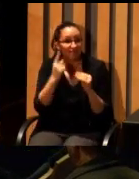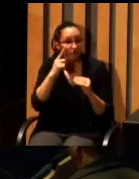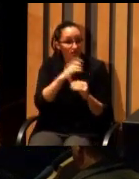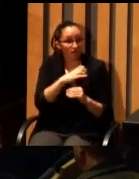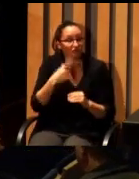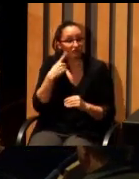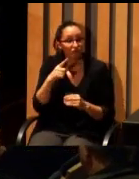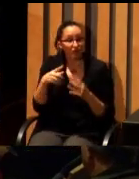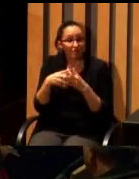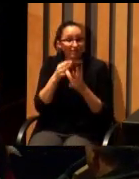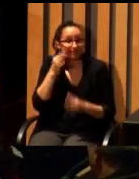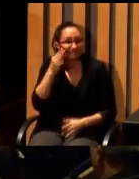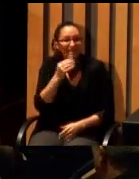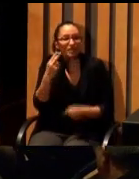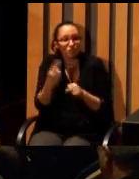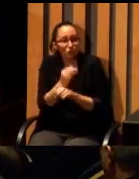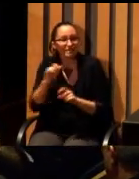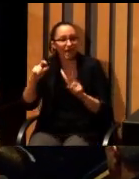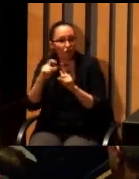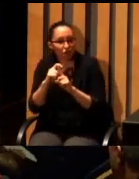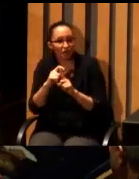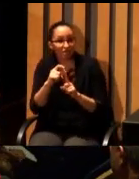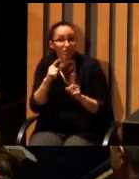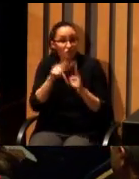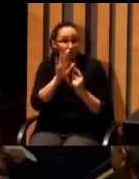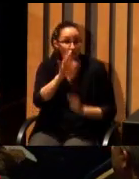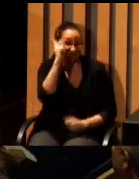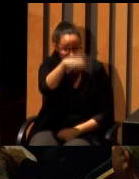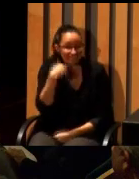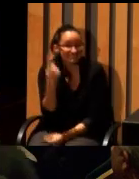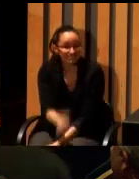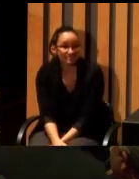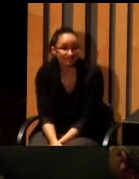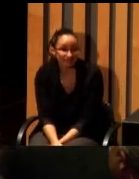Indians and use the word Redskins to your face.